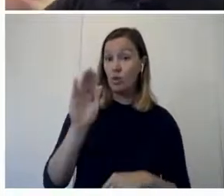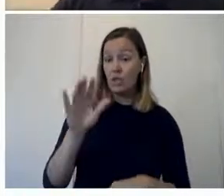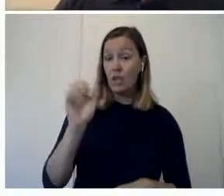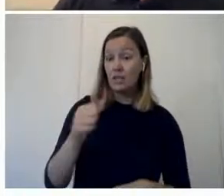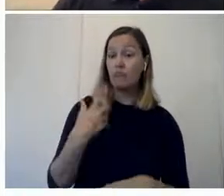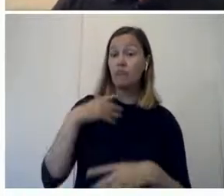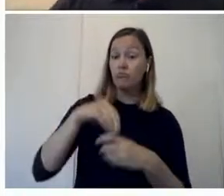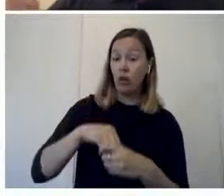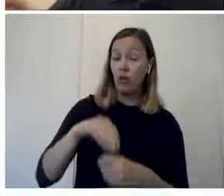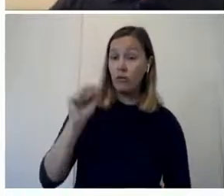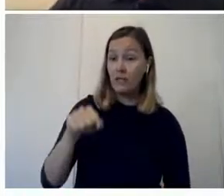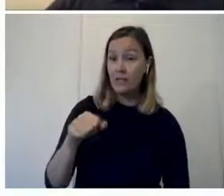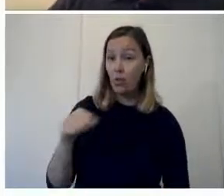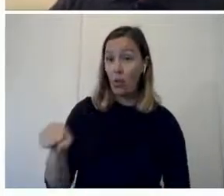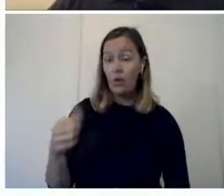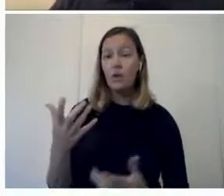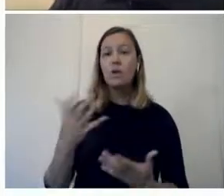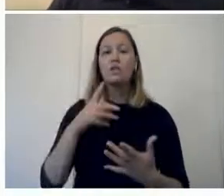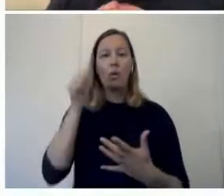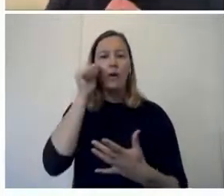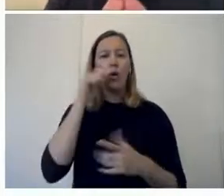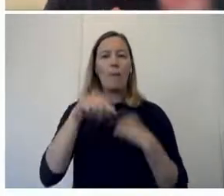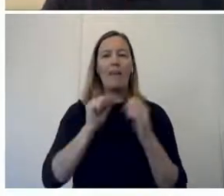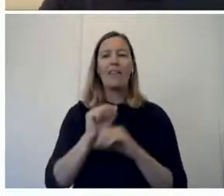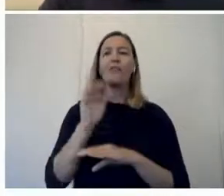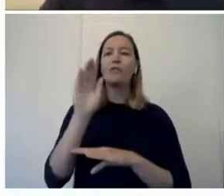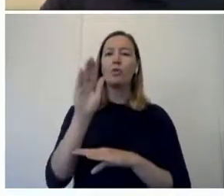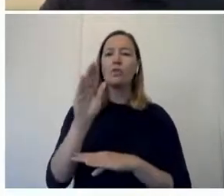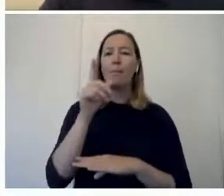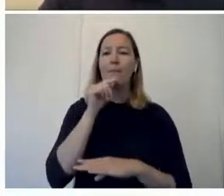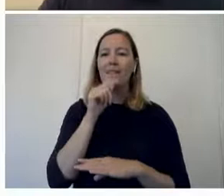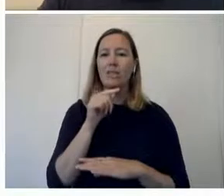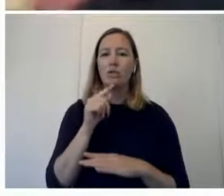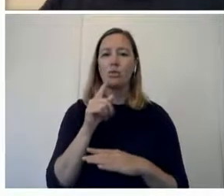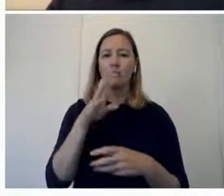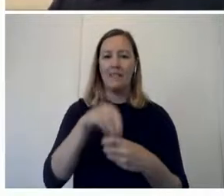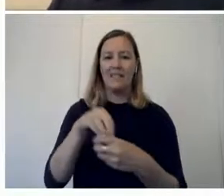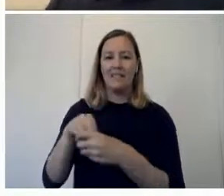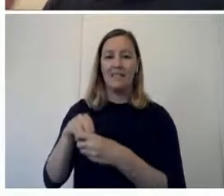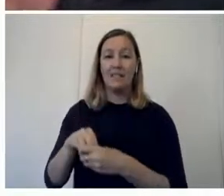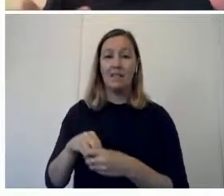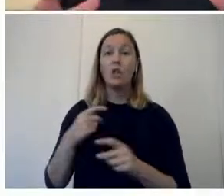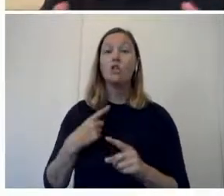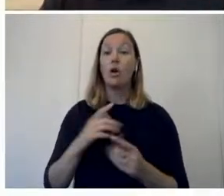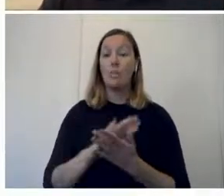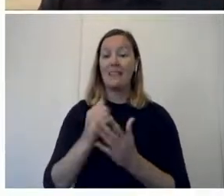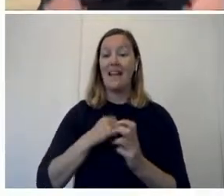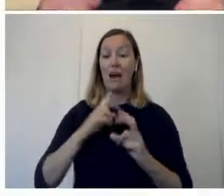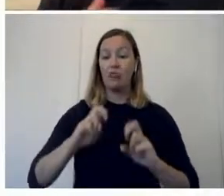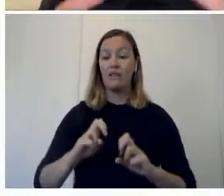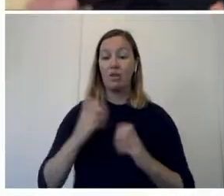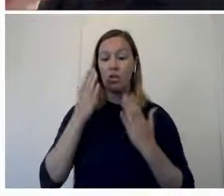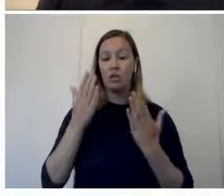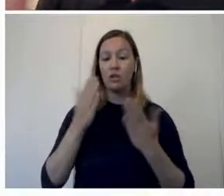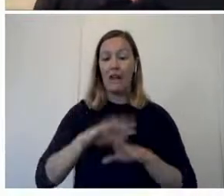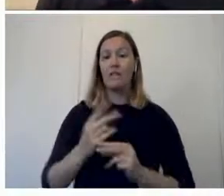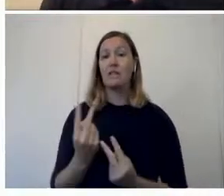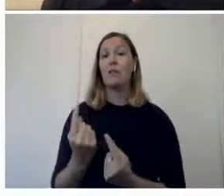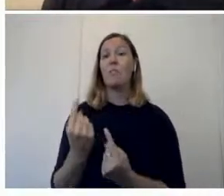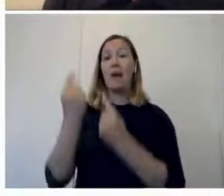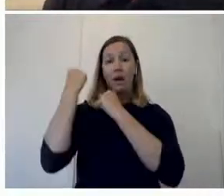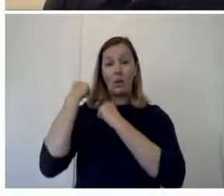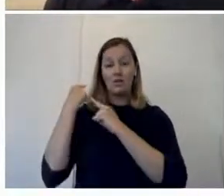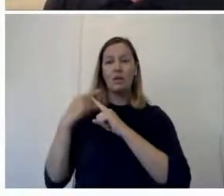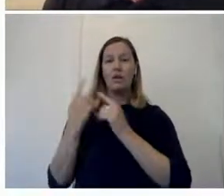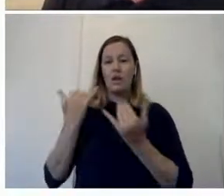their potential future attendance. So we're looking backwards, we're looking forwards, and we're looking now. So it gives us a complete